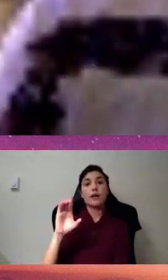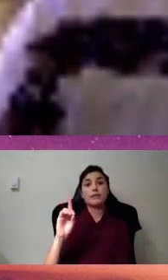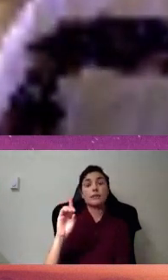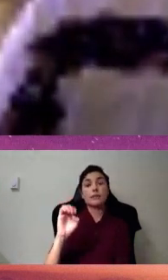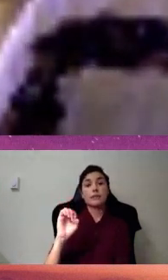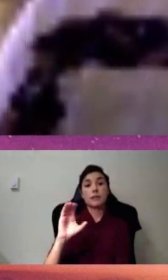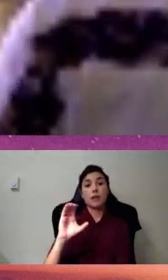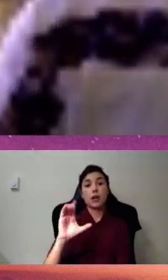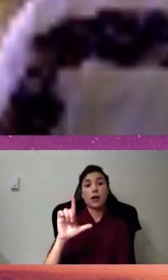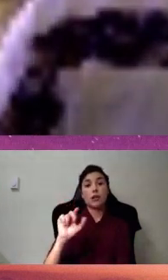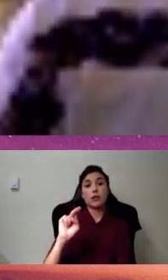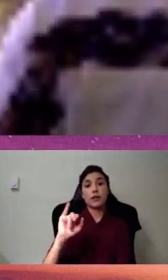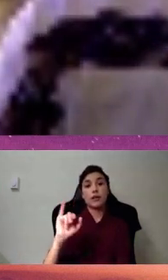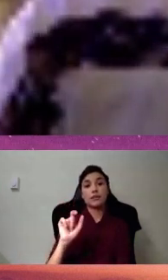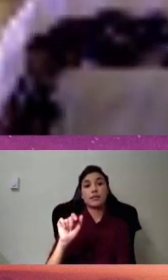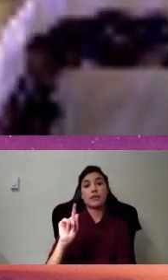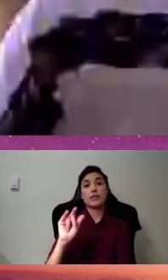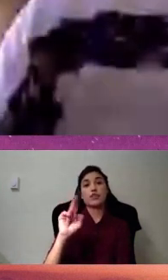that knowledge and